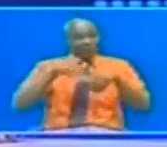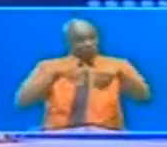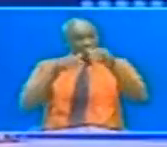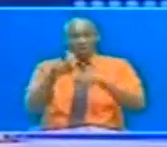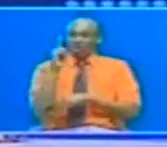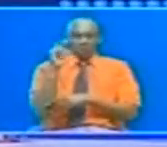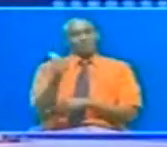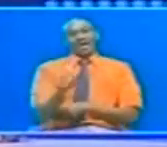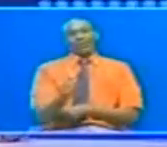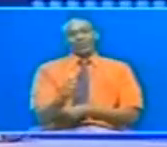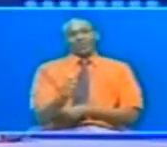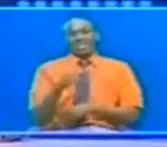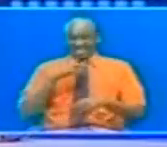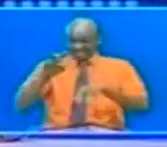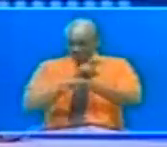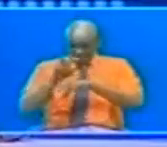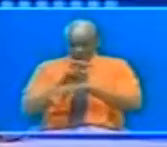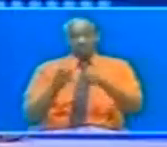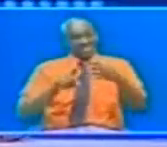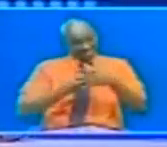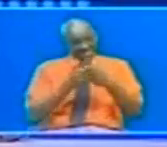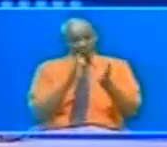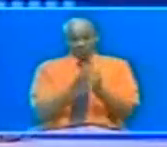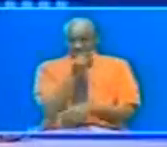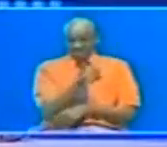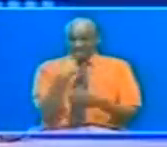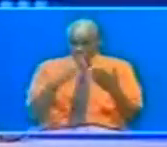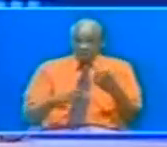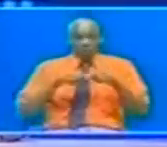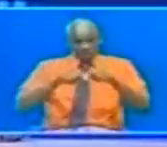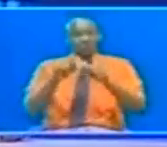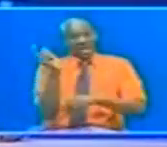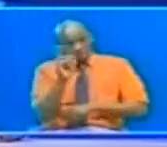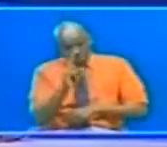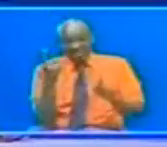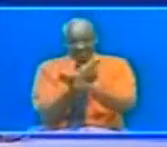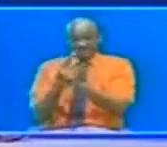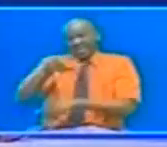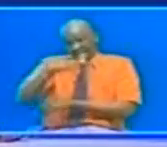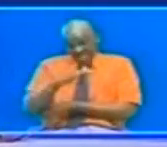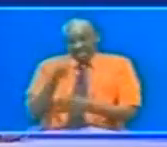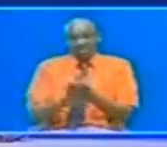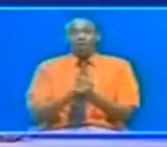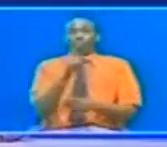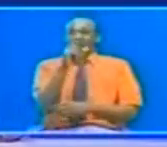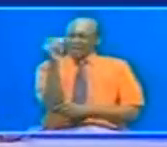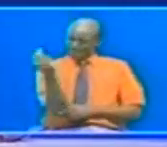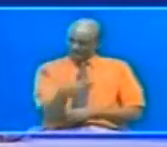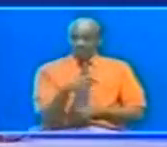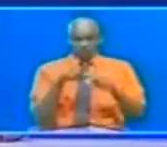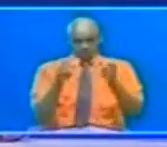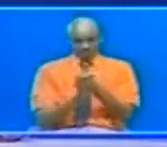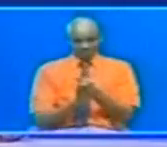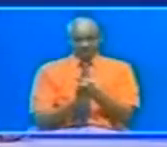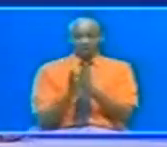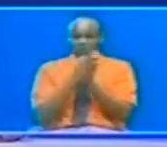required procedures. An inspection launched by the authority is set to go on in Nairobi and its environs for the next 1 month. Ian